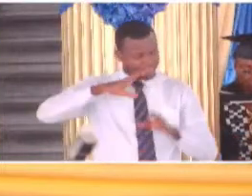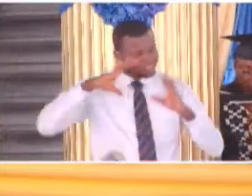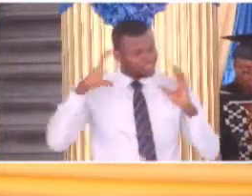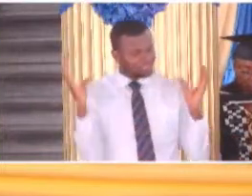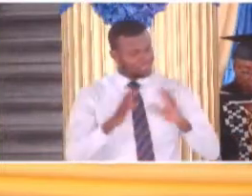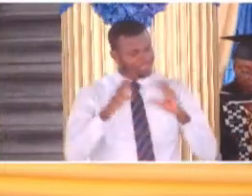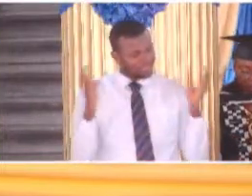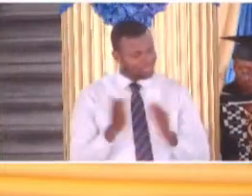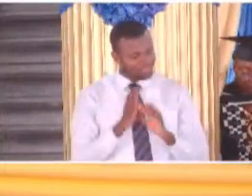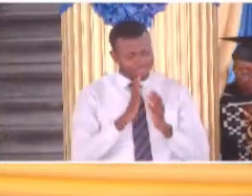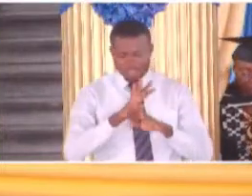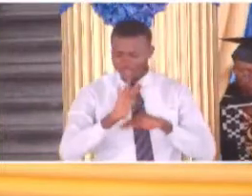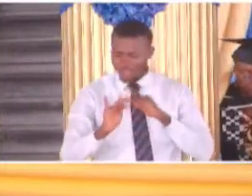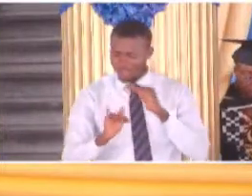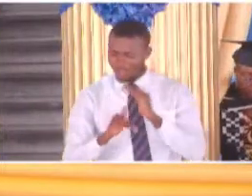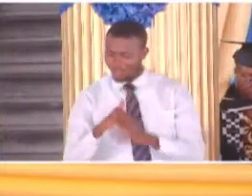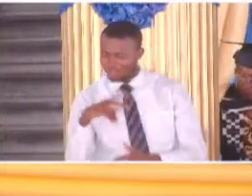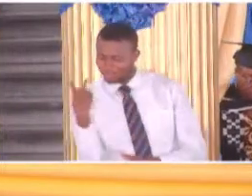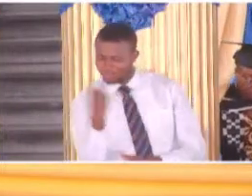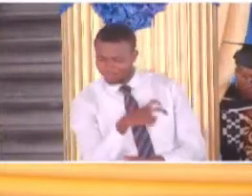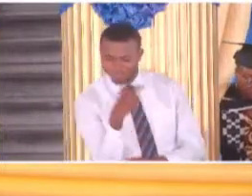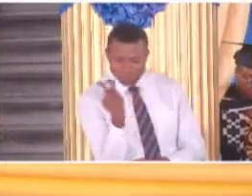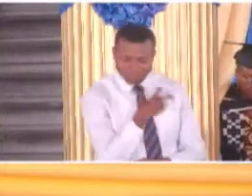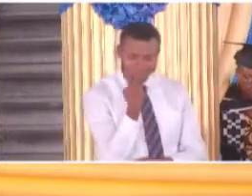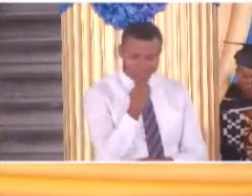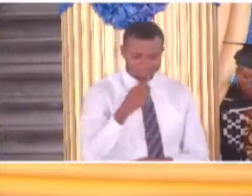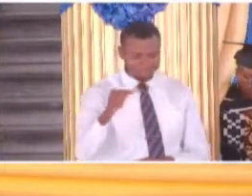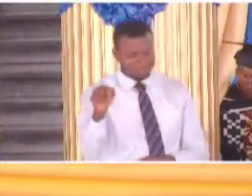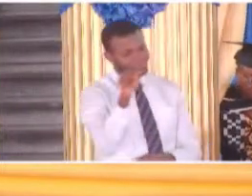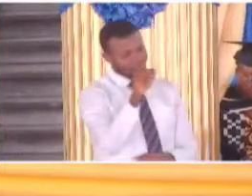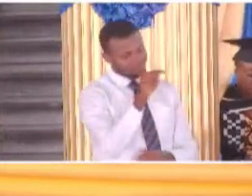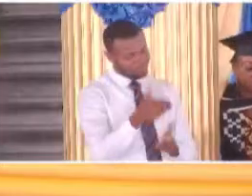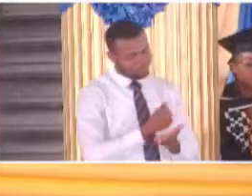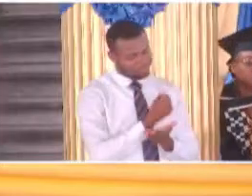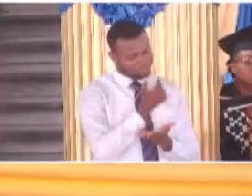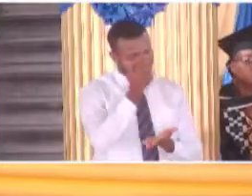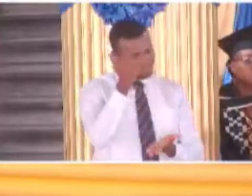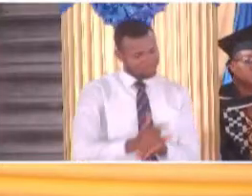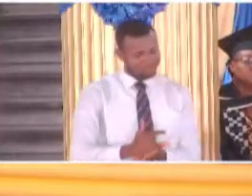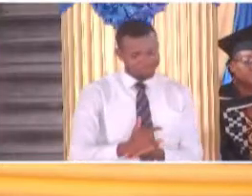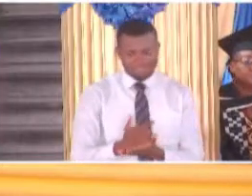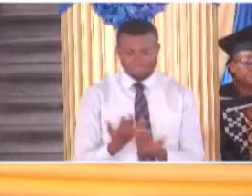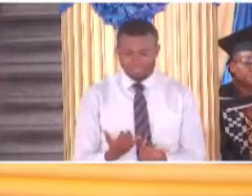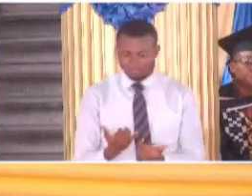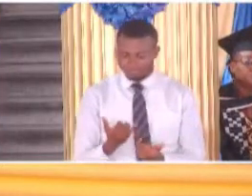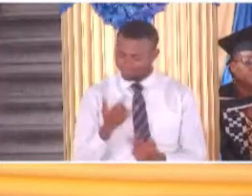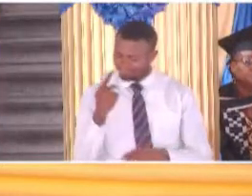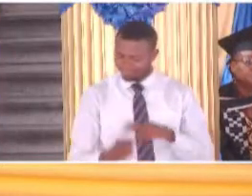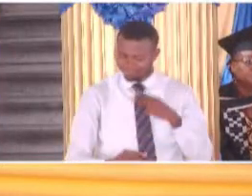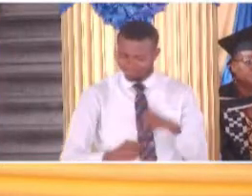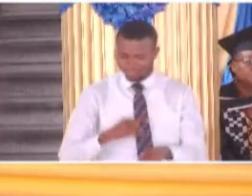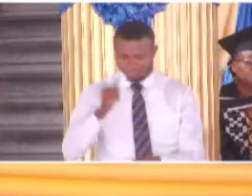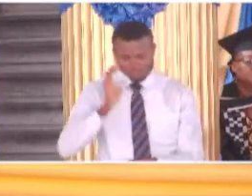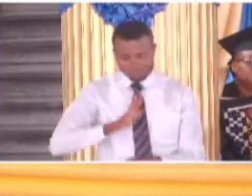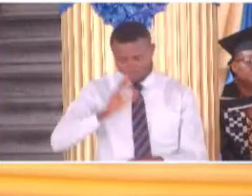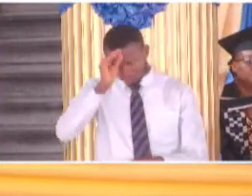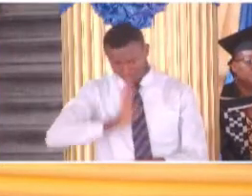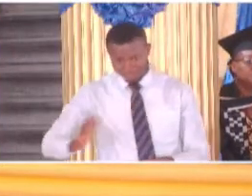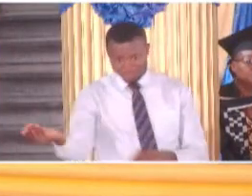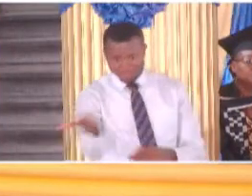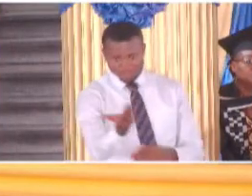your kind words to the fresh graduates. Distinguished ladies and gentlemen, it is now